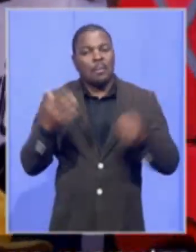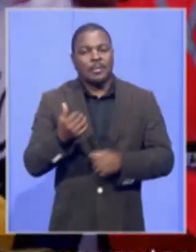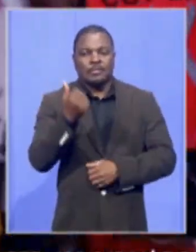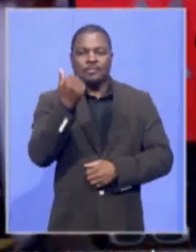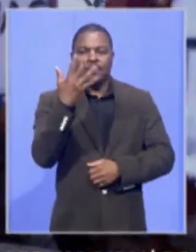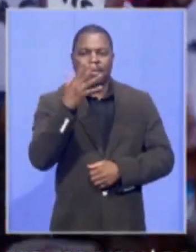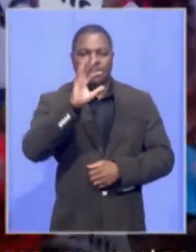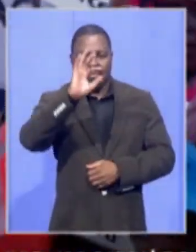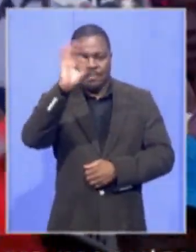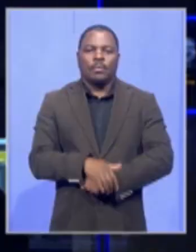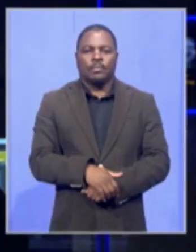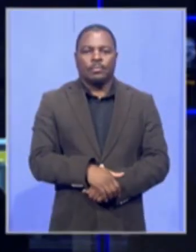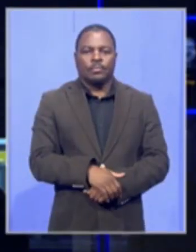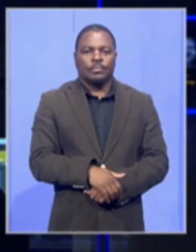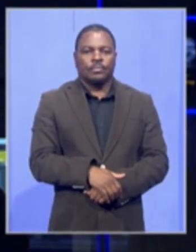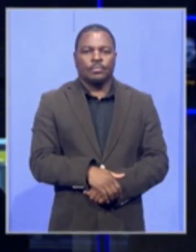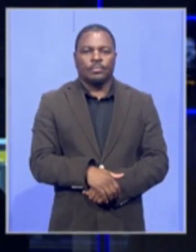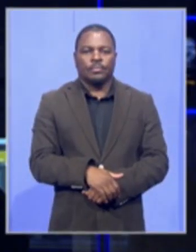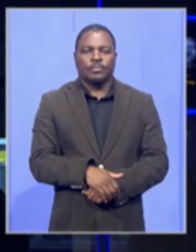5.